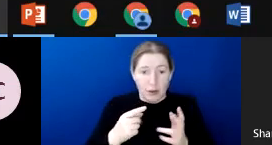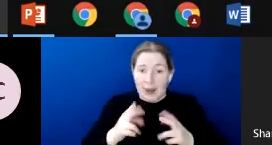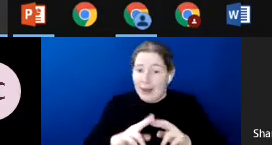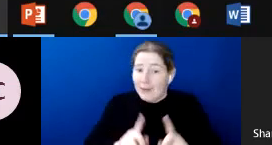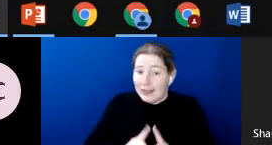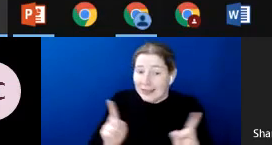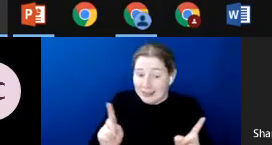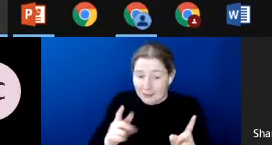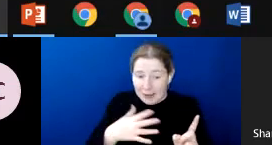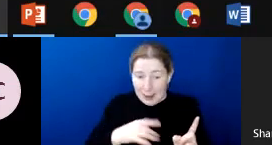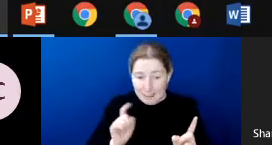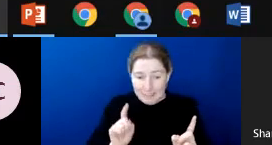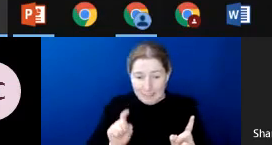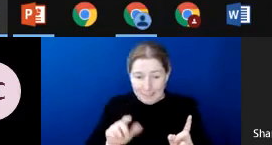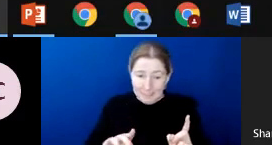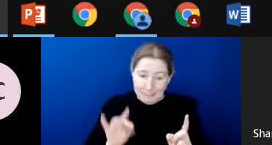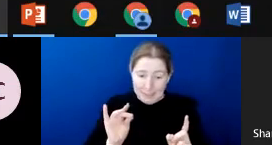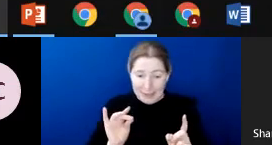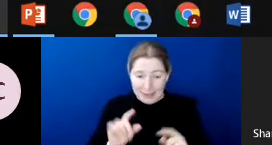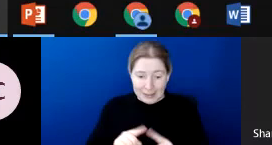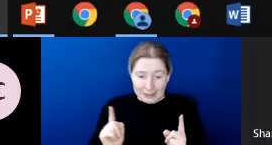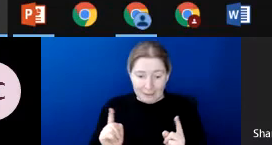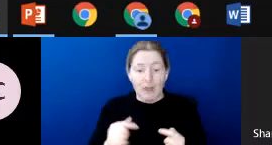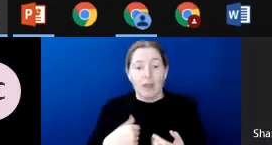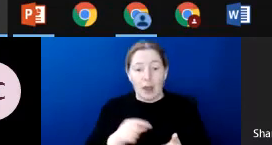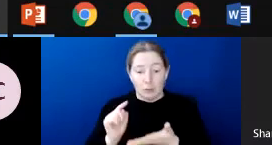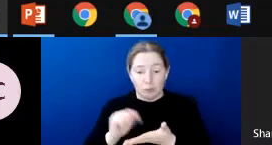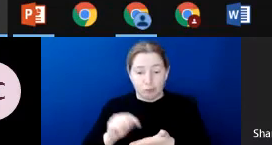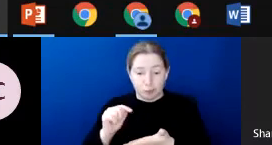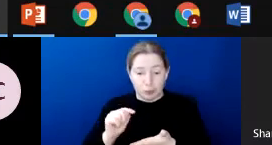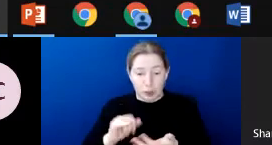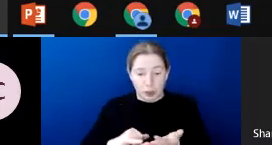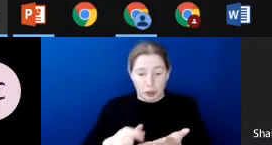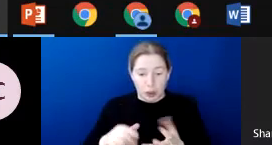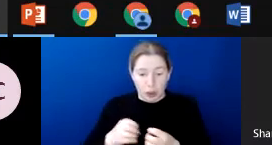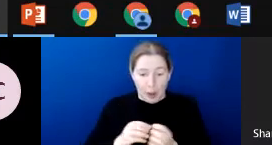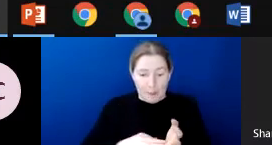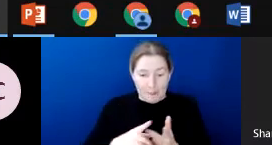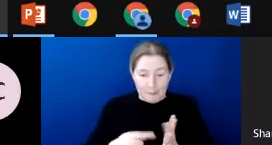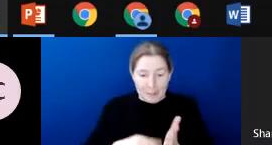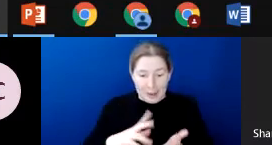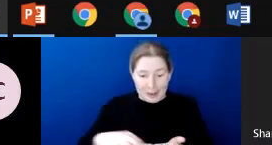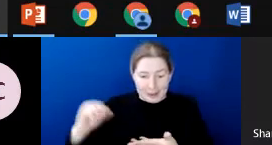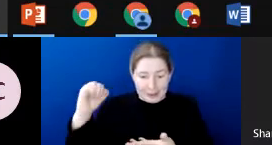to and submit my mileage.